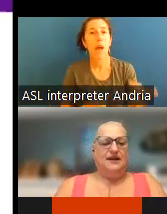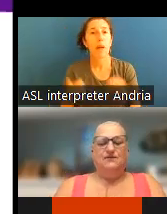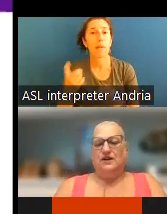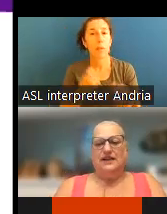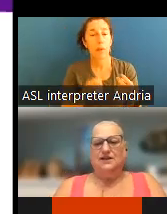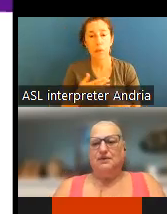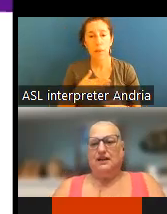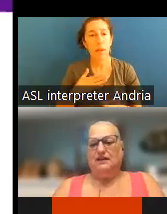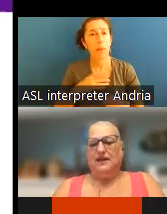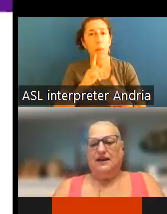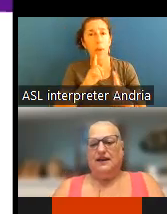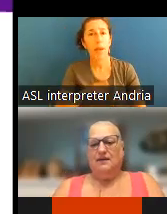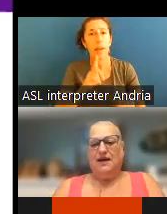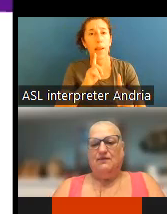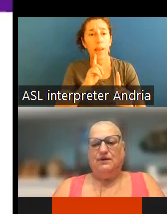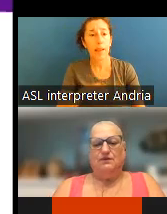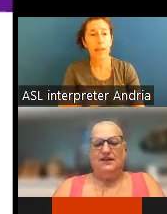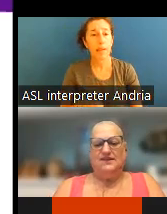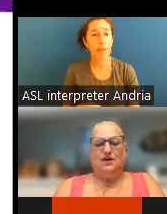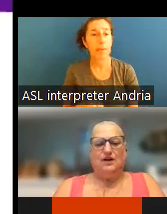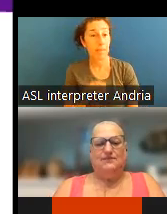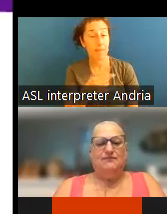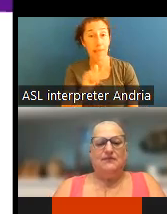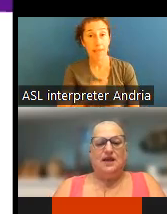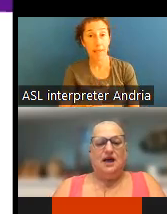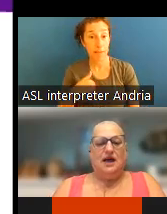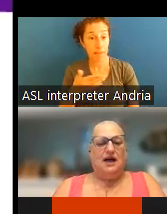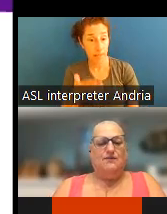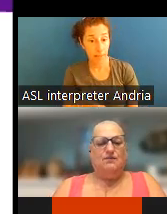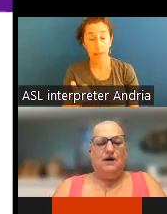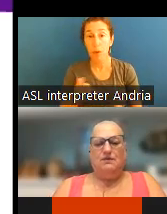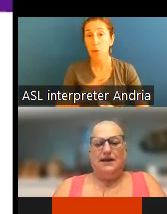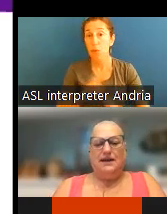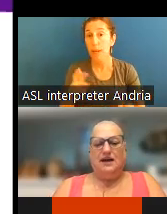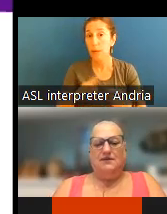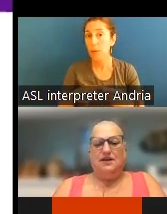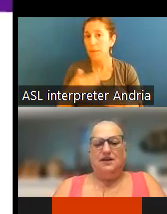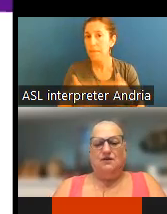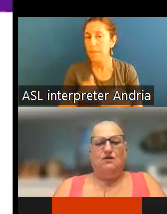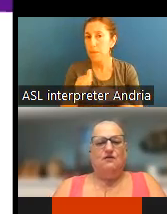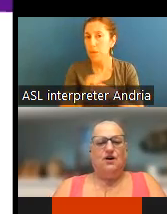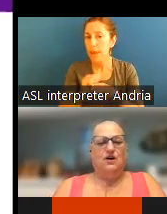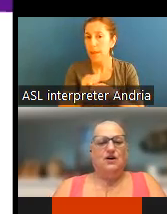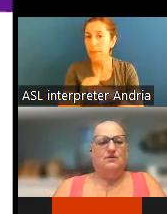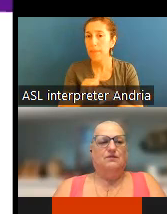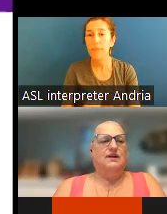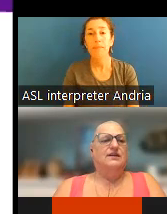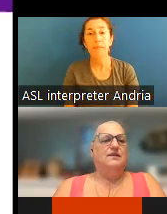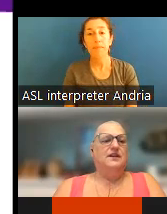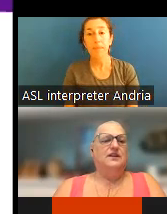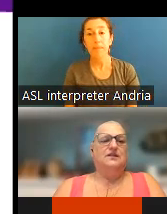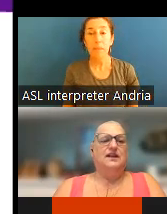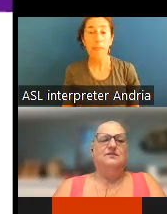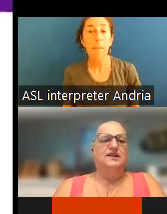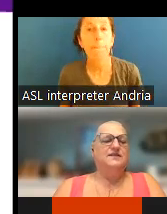Just waiting for Leah to pull that up and we will get started. While we're waiting, I'm going to go over real quickly